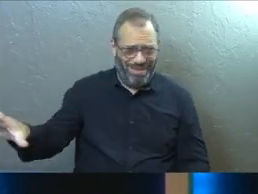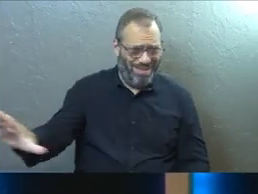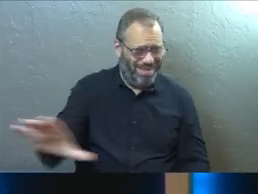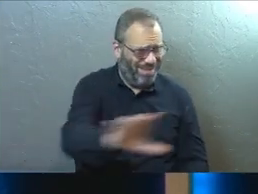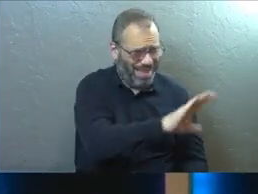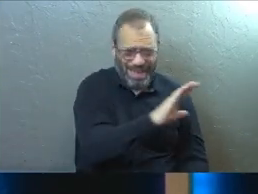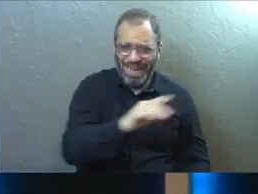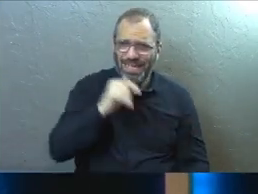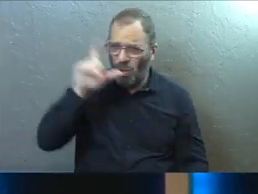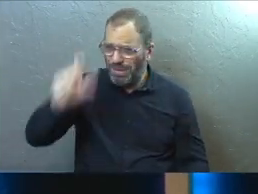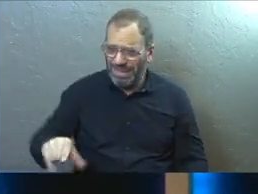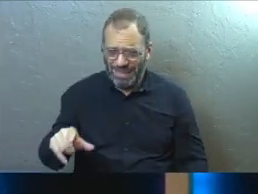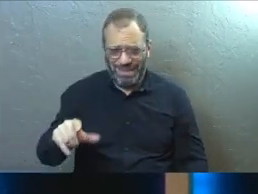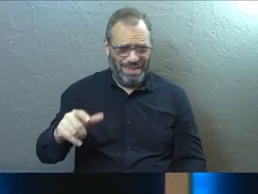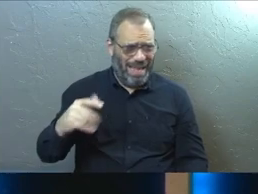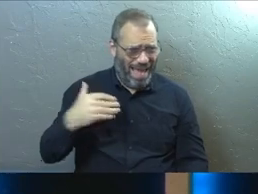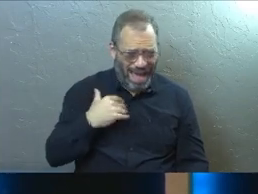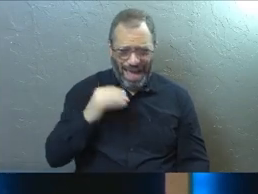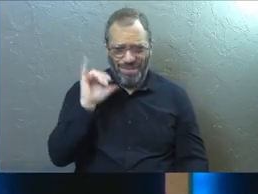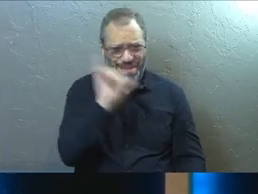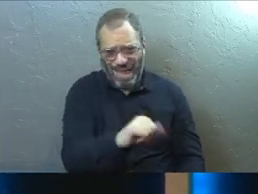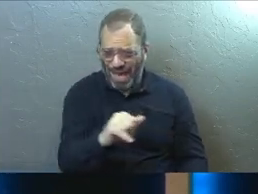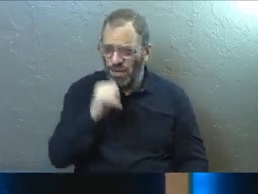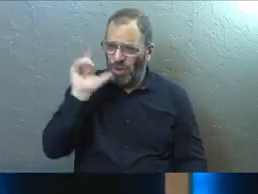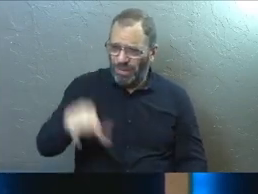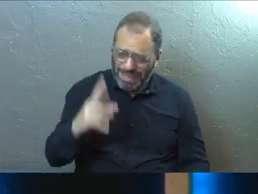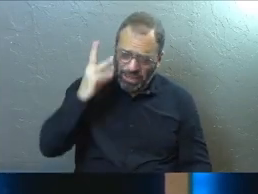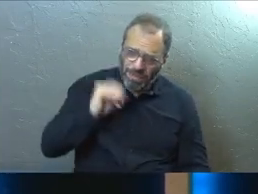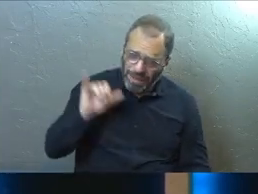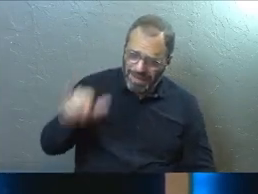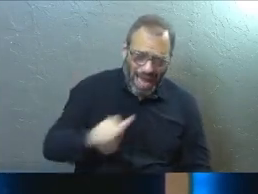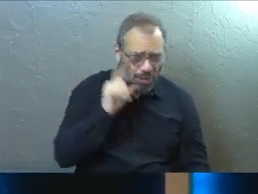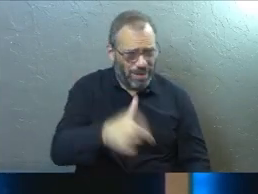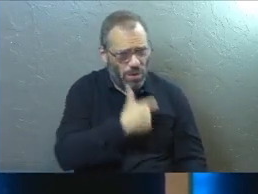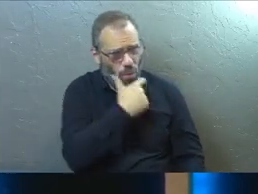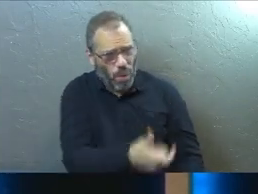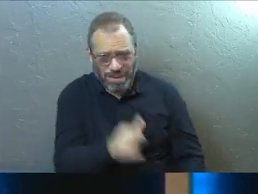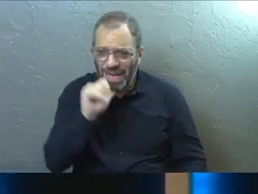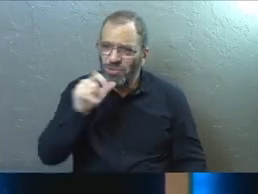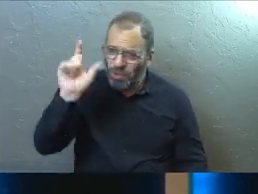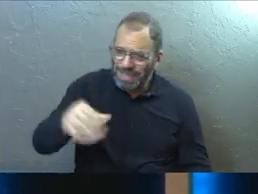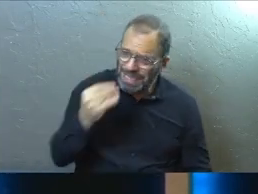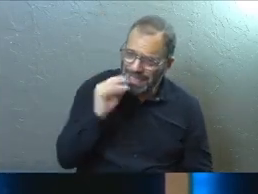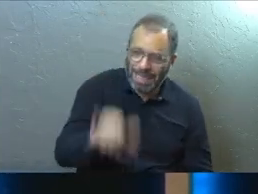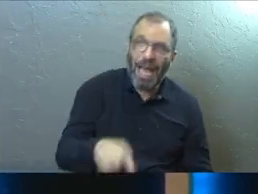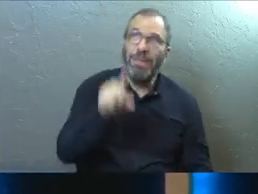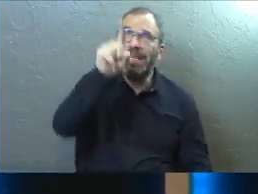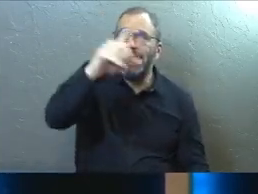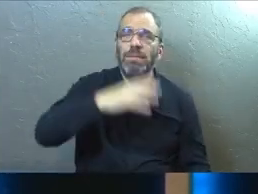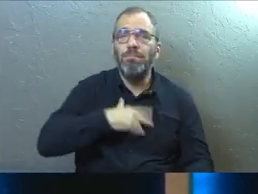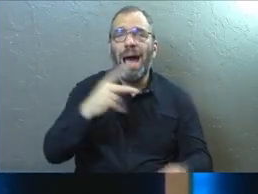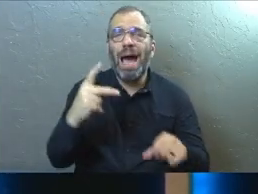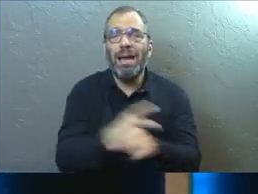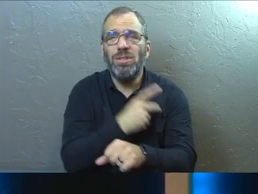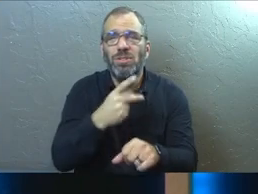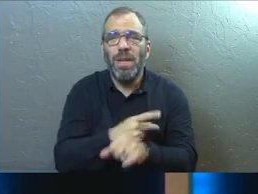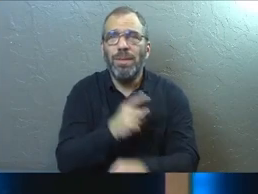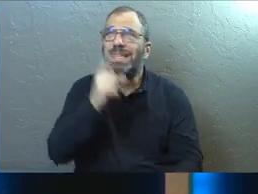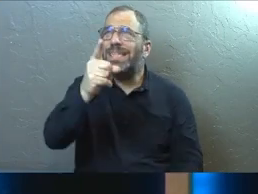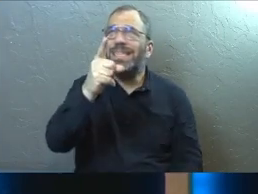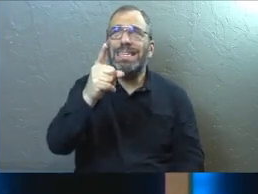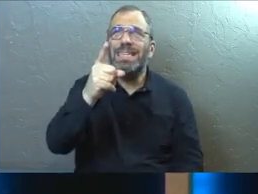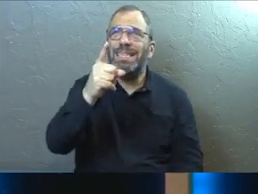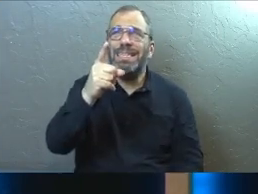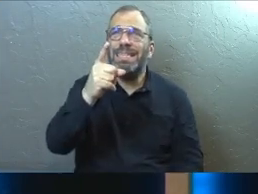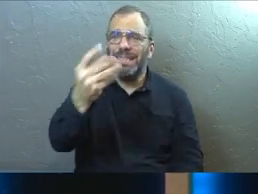stuff. I don't need to have that. I don't need to experience this. I don't need to go there. The reality is he's my shepherd and I have everything